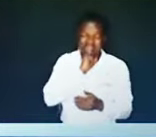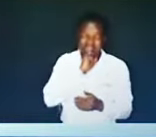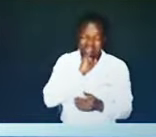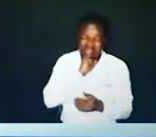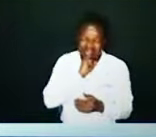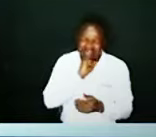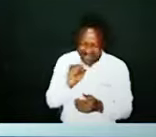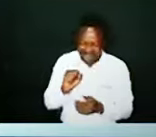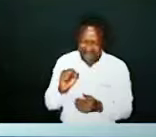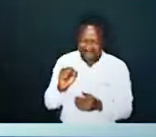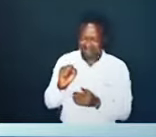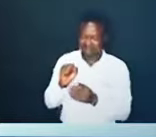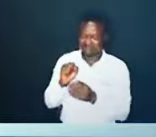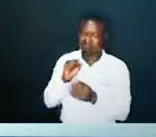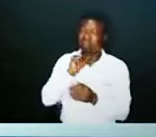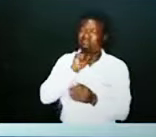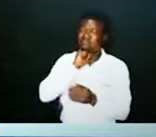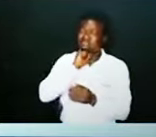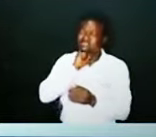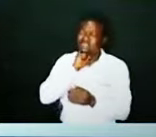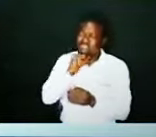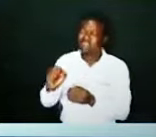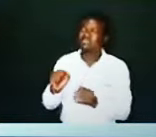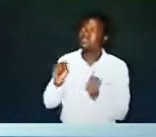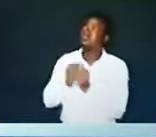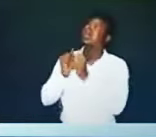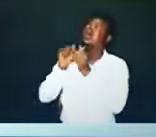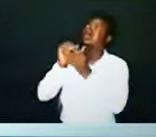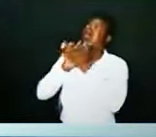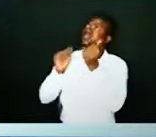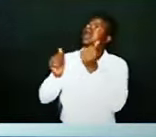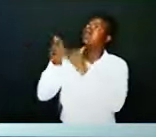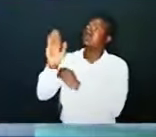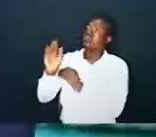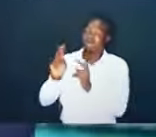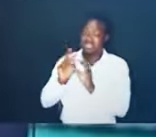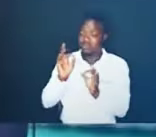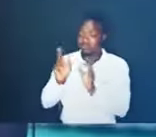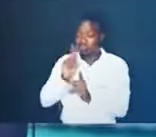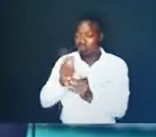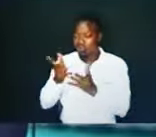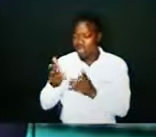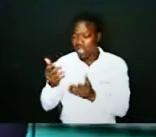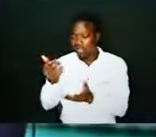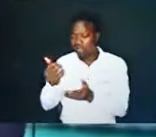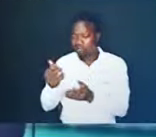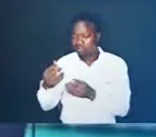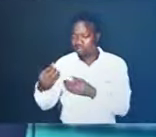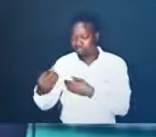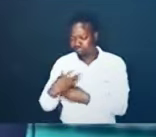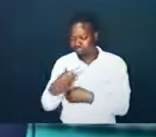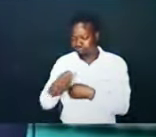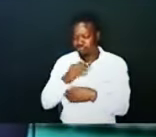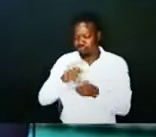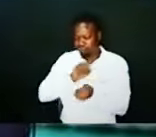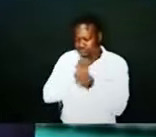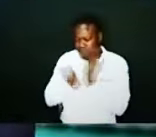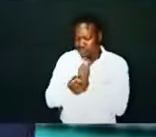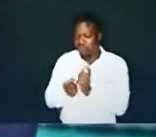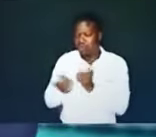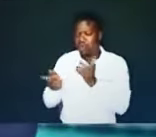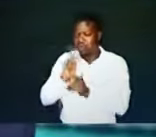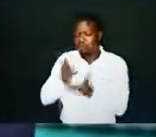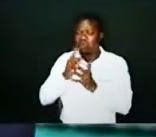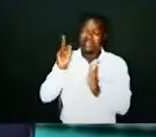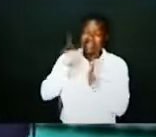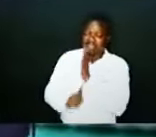to infect the nations with their beliefs and culture. And no man who did you know what the one quabet to a sunny moon poa, untimin